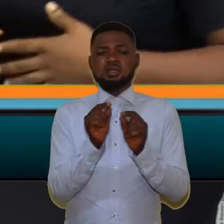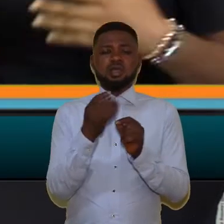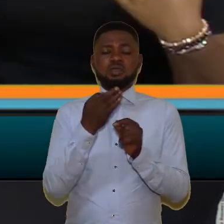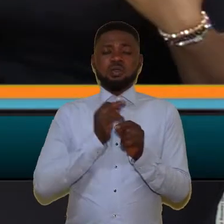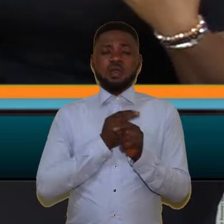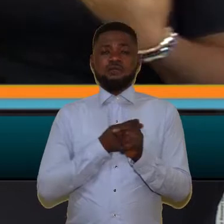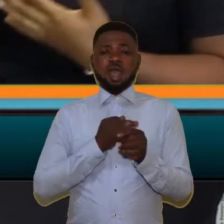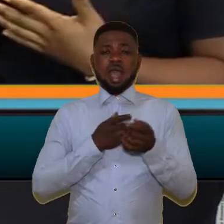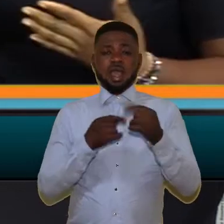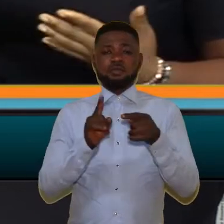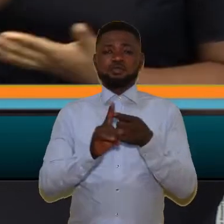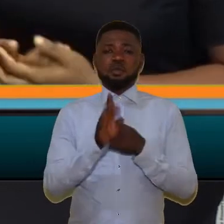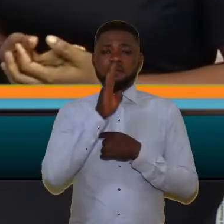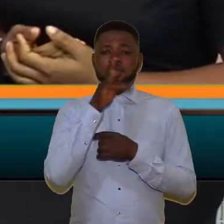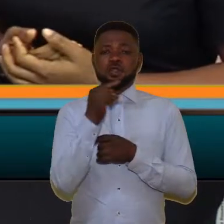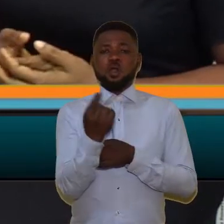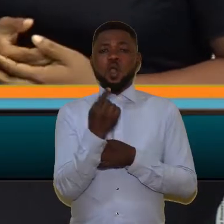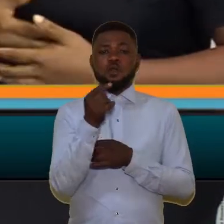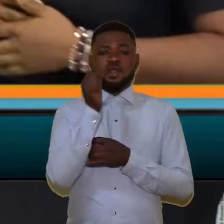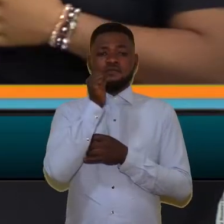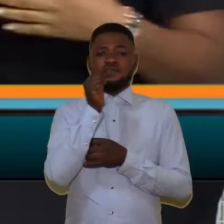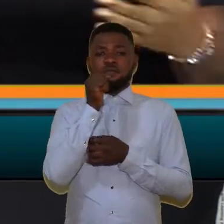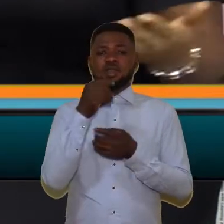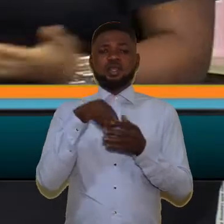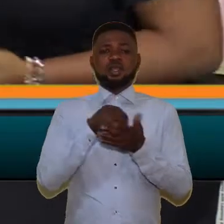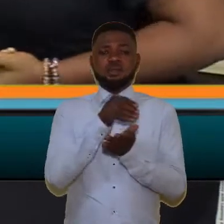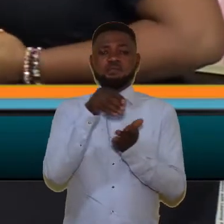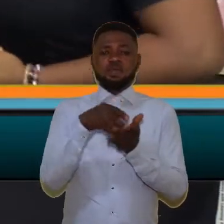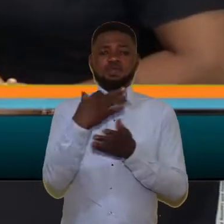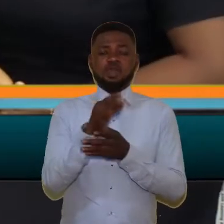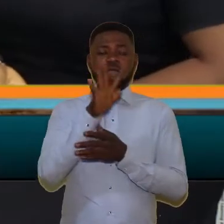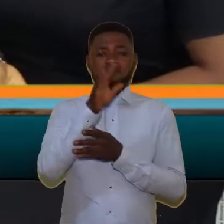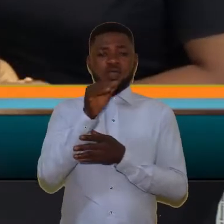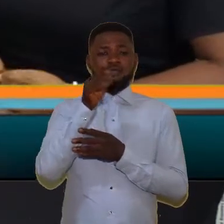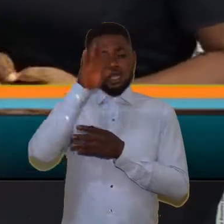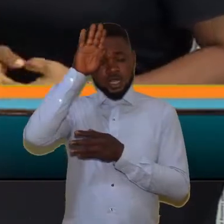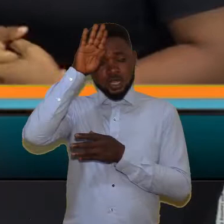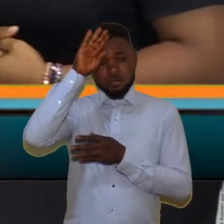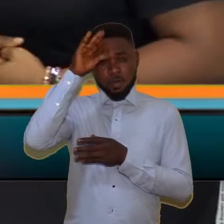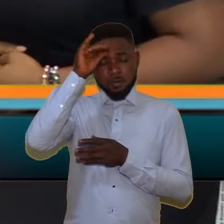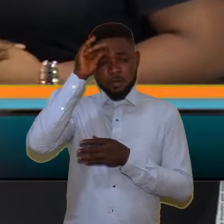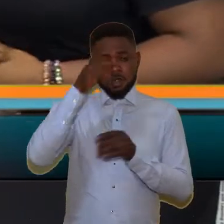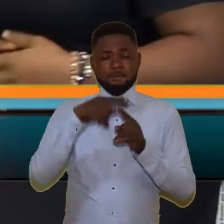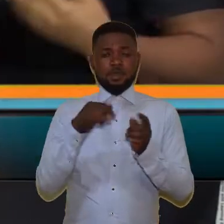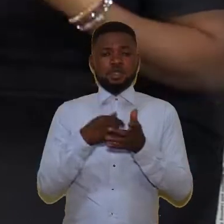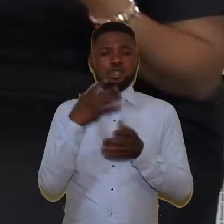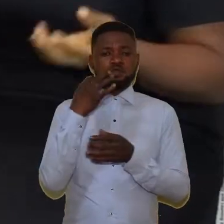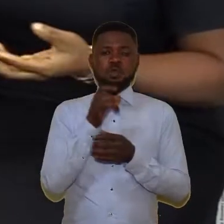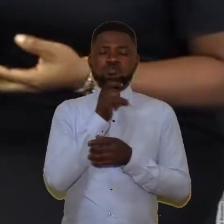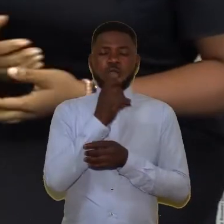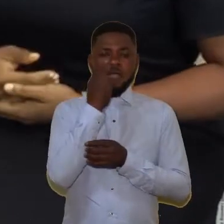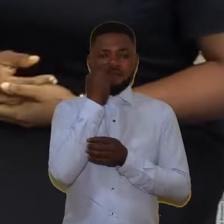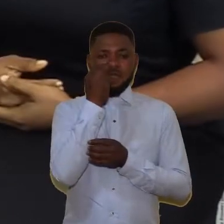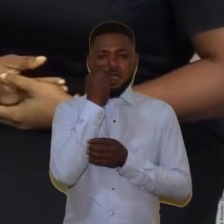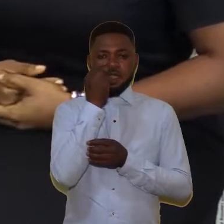us, and I happened to be the only female there in the midst of 5 Igbo boys. Yes, and it wasn't